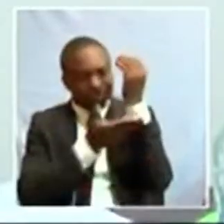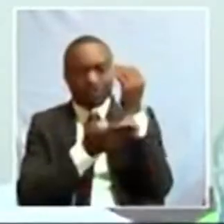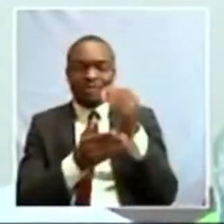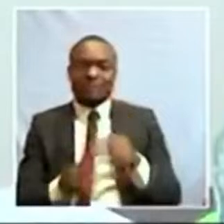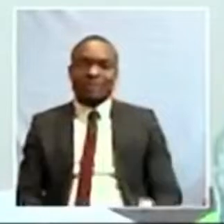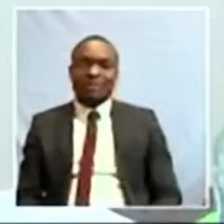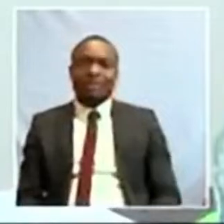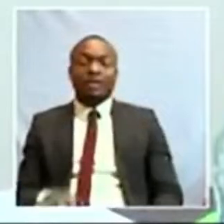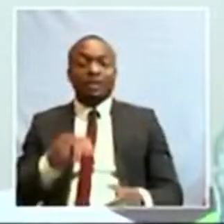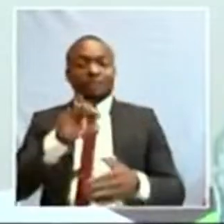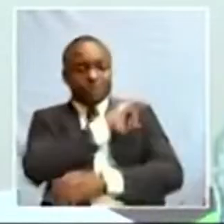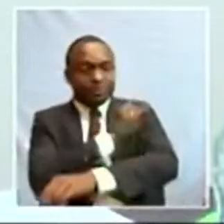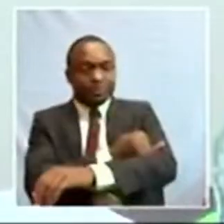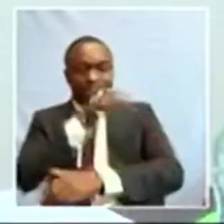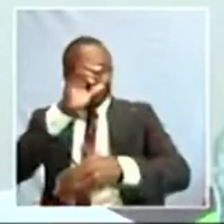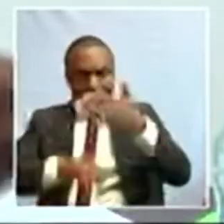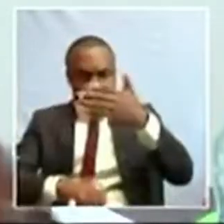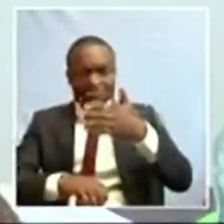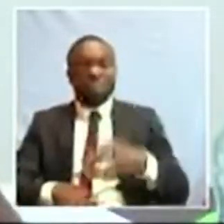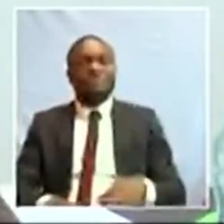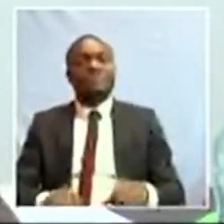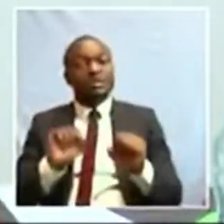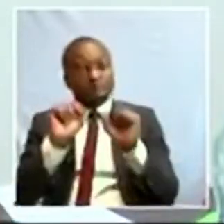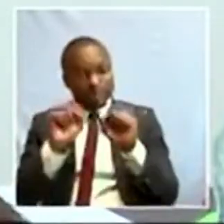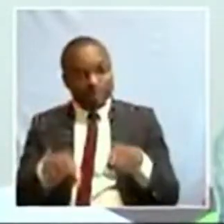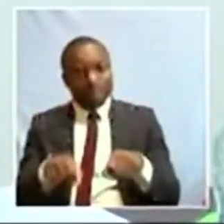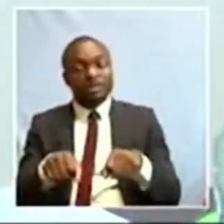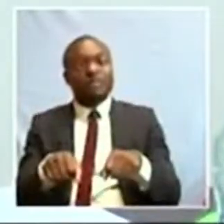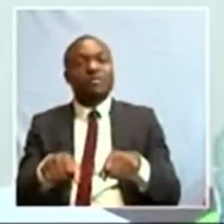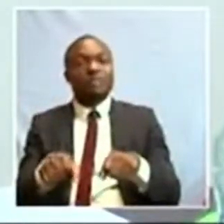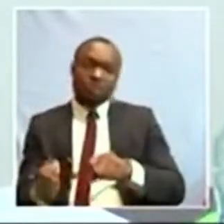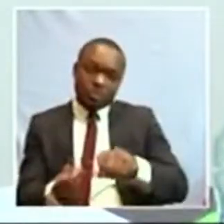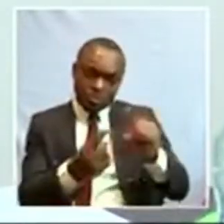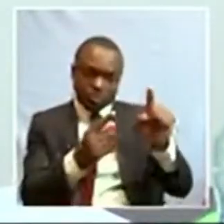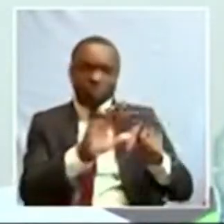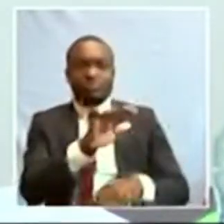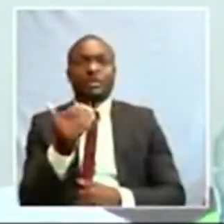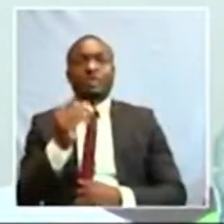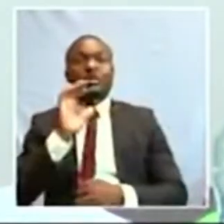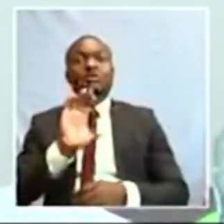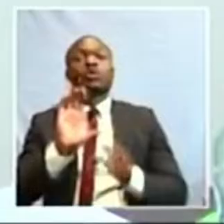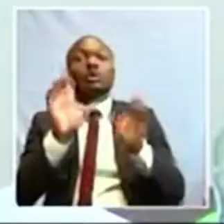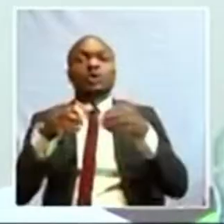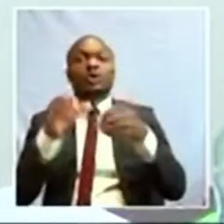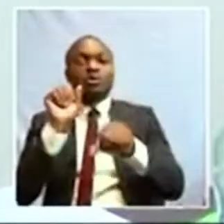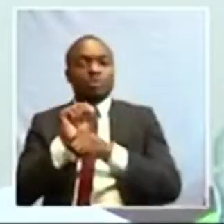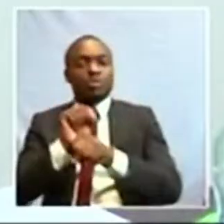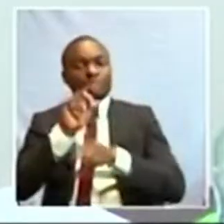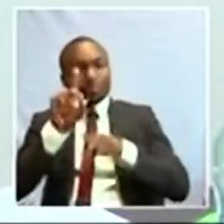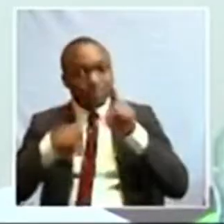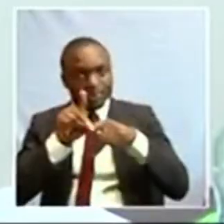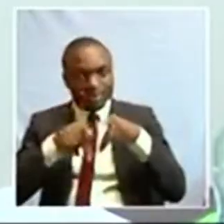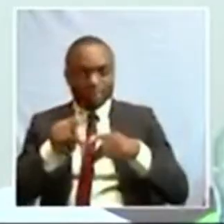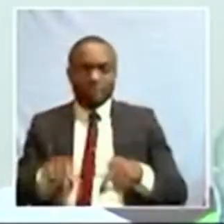Your immunities are lifted. You may go back to your council and work for the people.